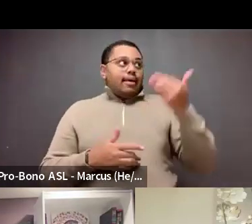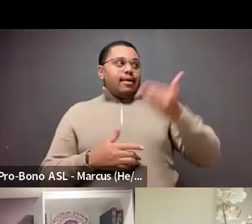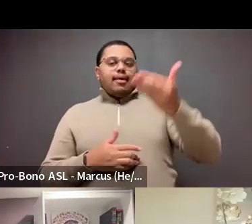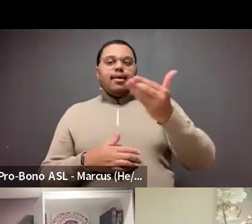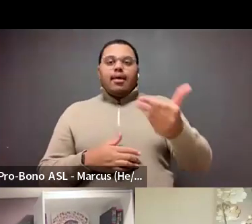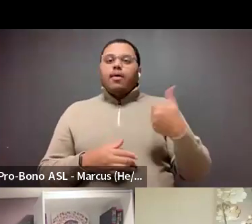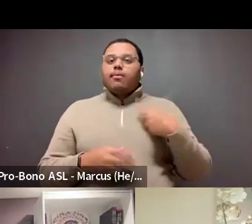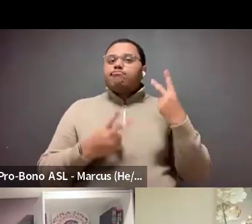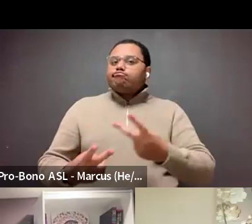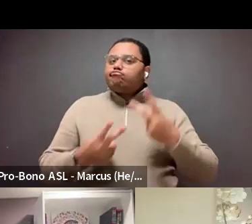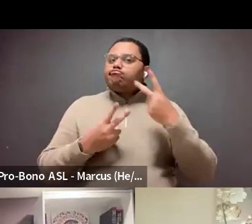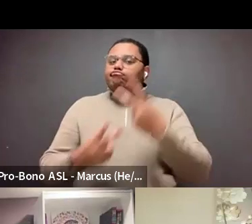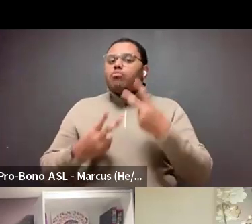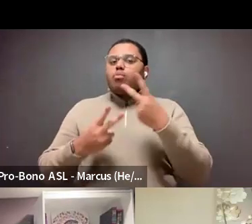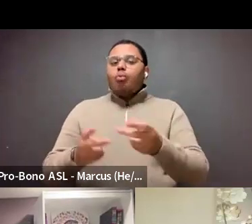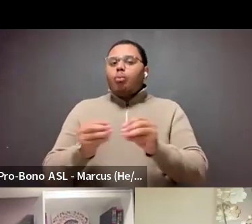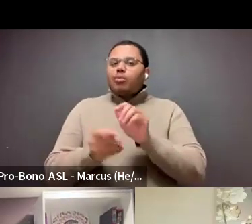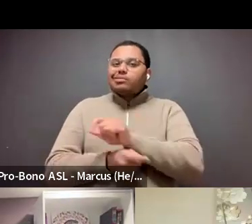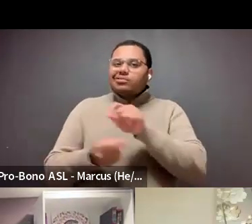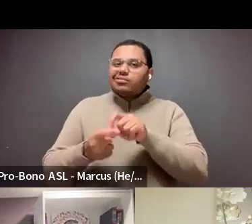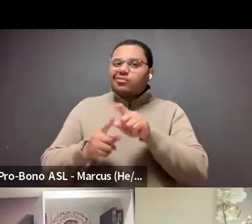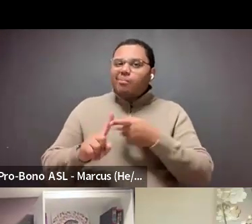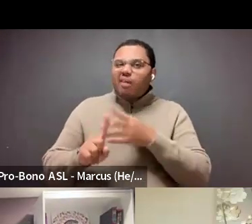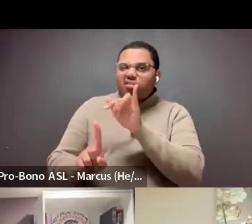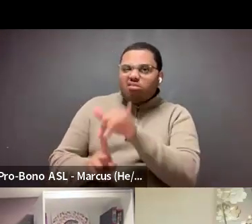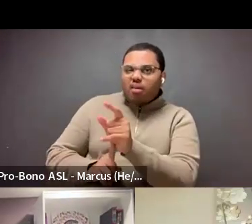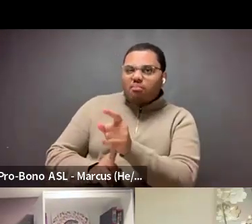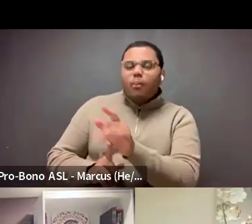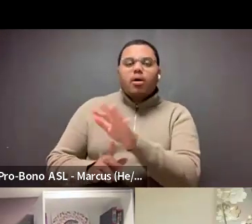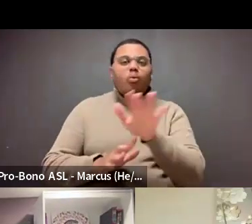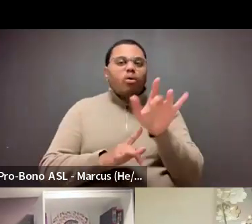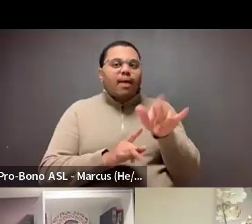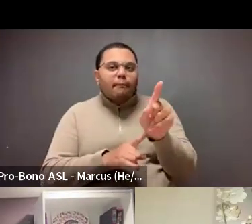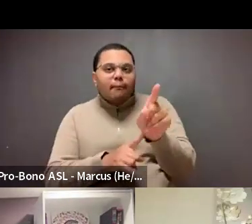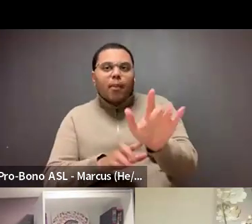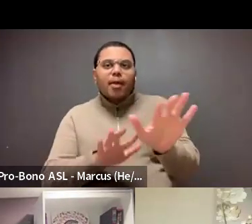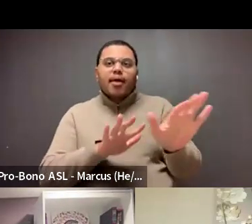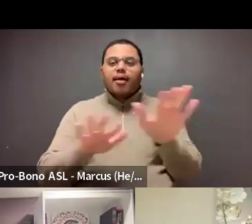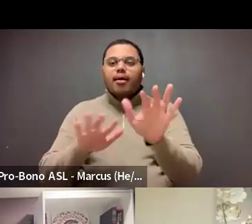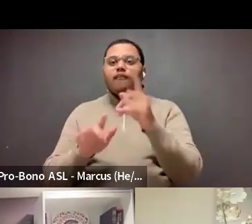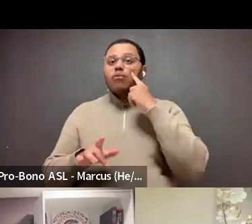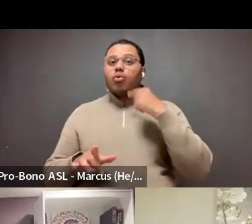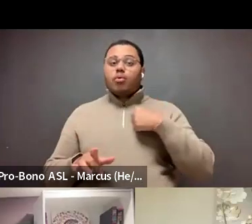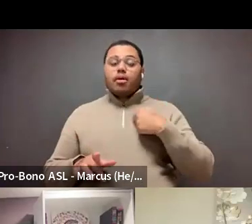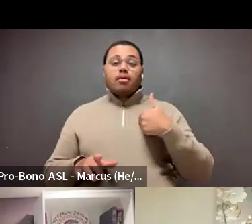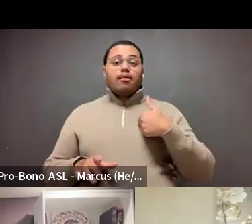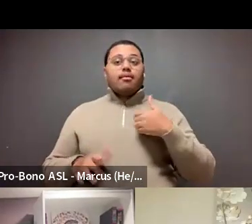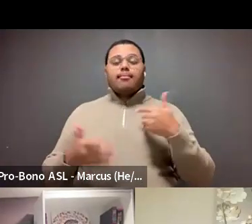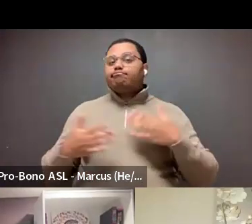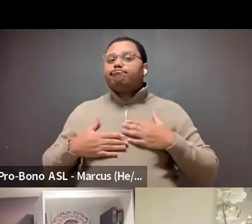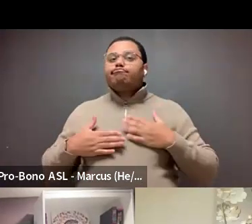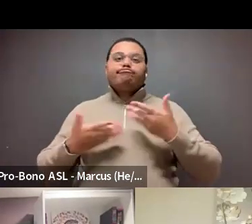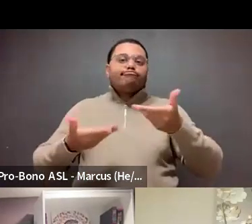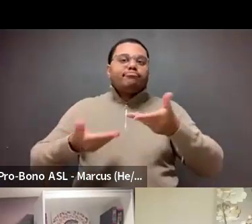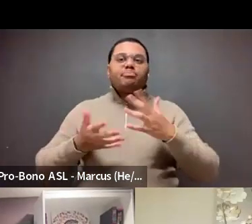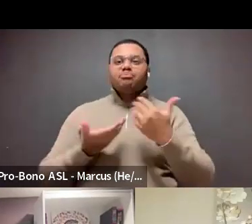were more specific about like this moment or that moment. And, you know, and for me, I welcome a partnership